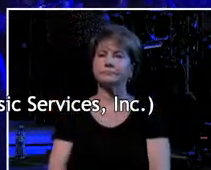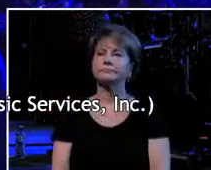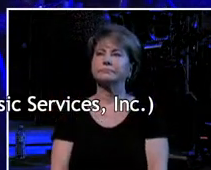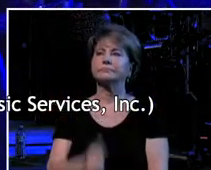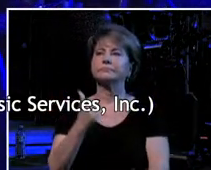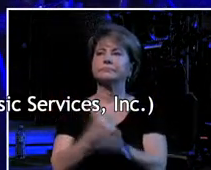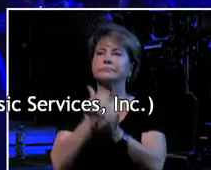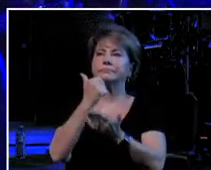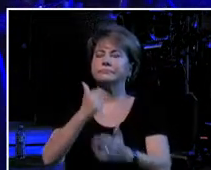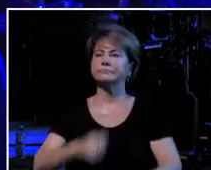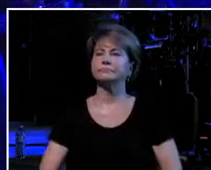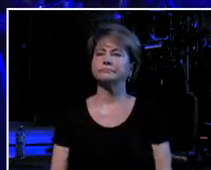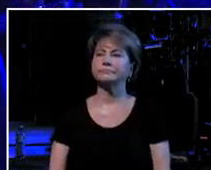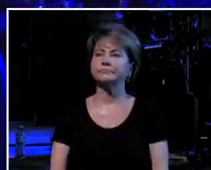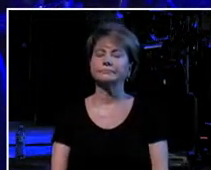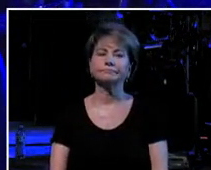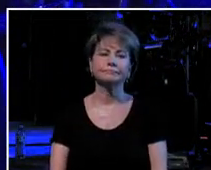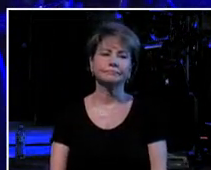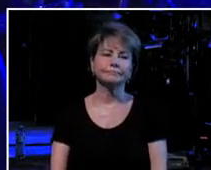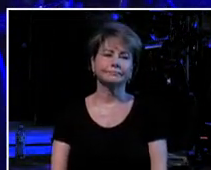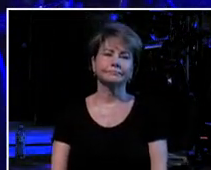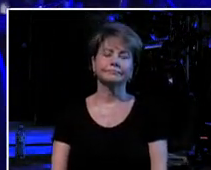Amen.